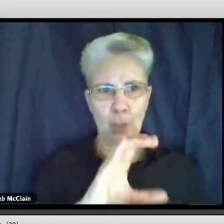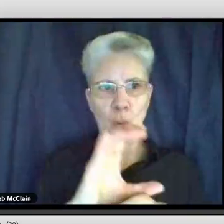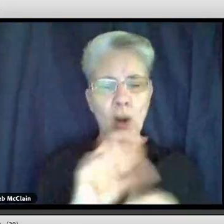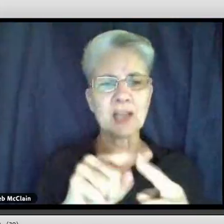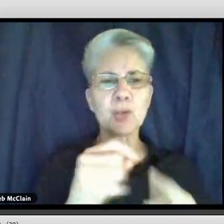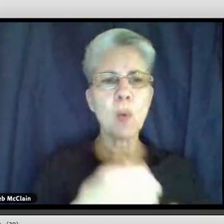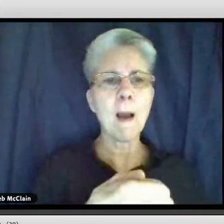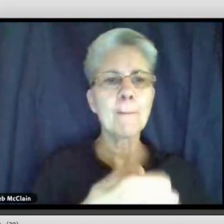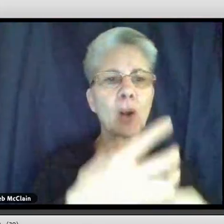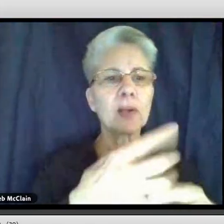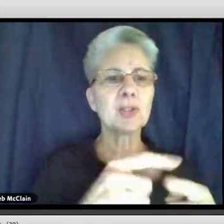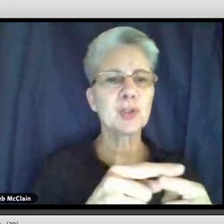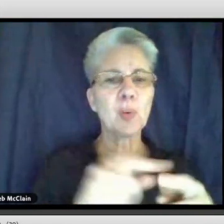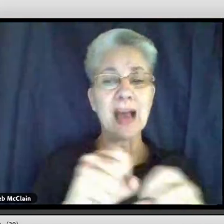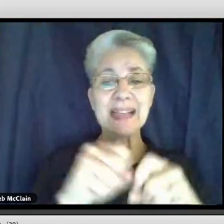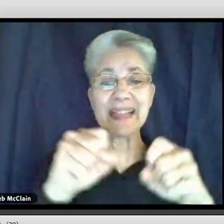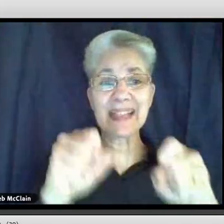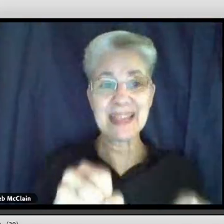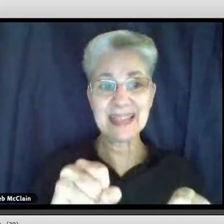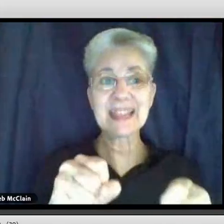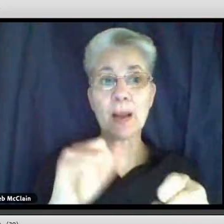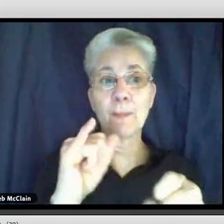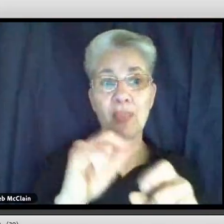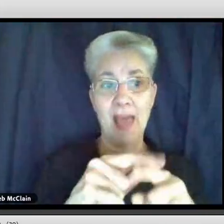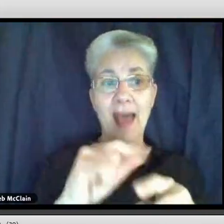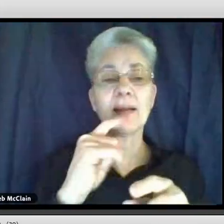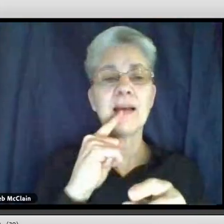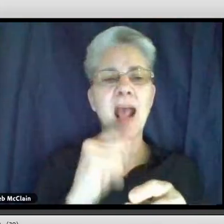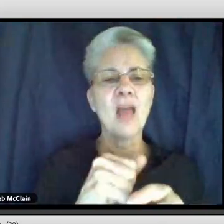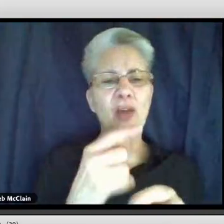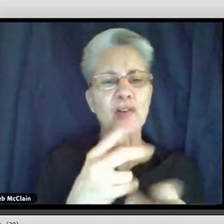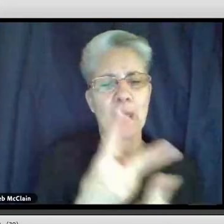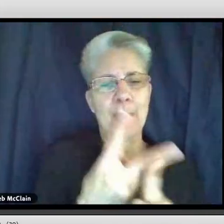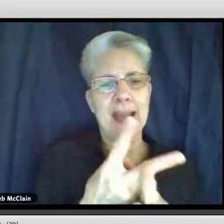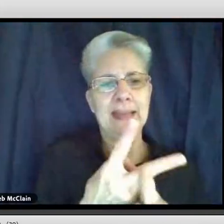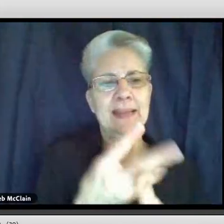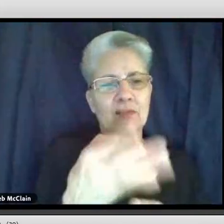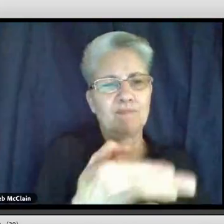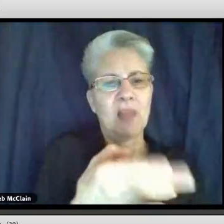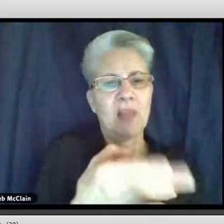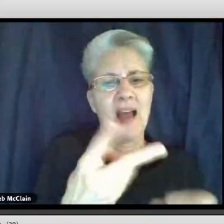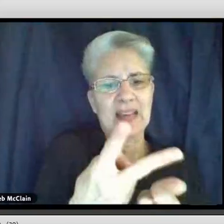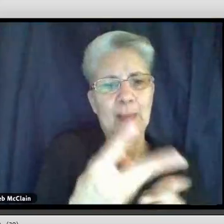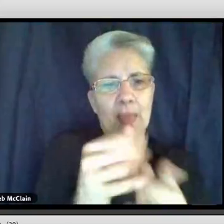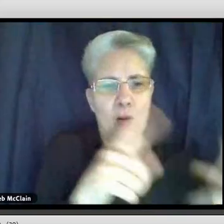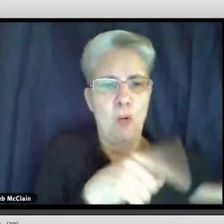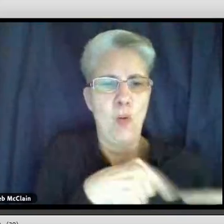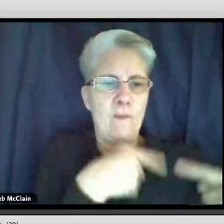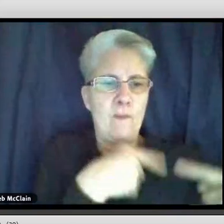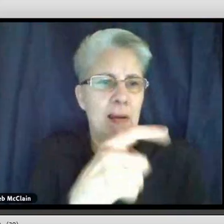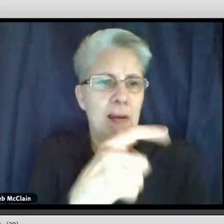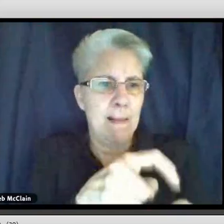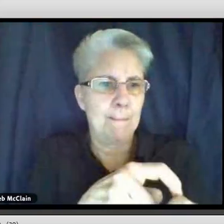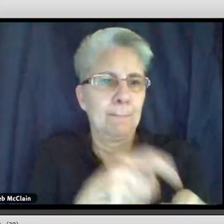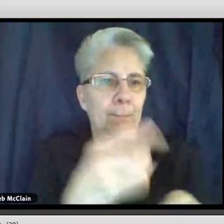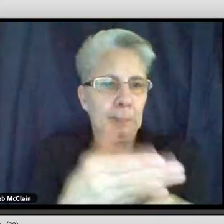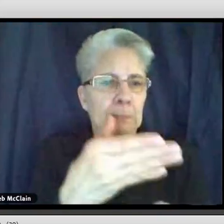upload them into a delivery system. And then there is the maintenance of those materials in that delivery system over time.